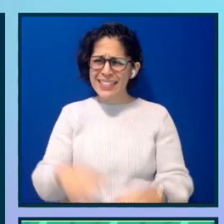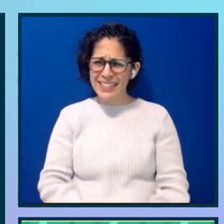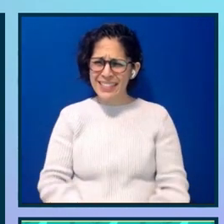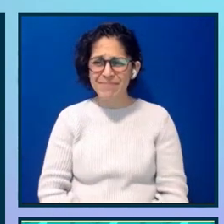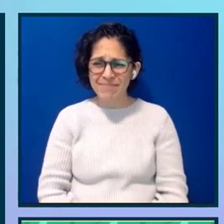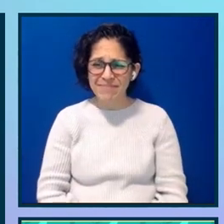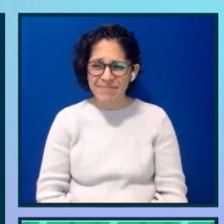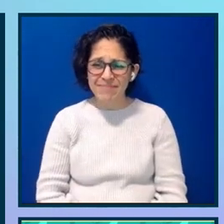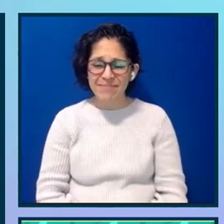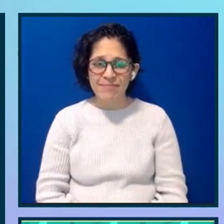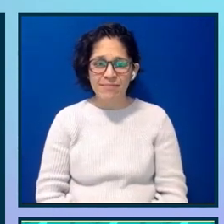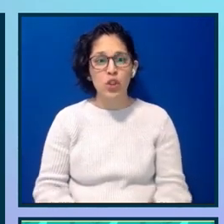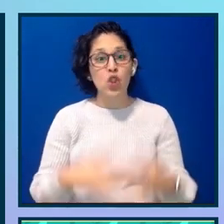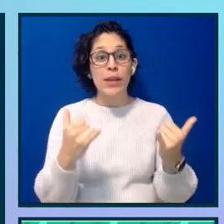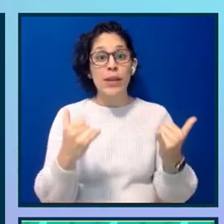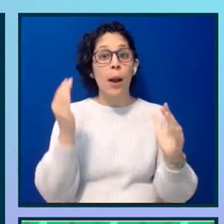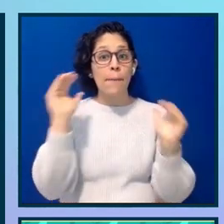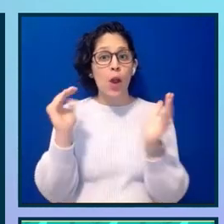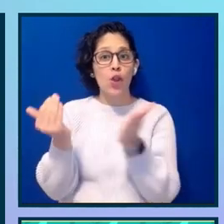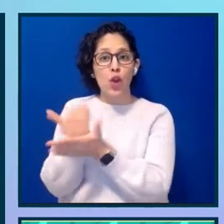see how the new website compares.